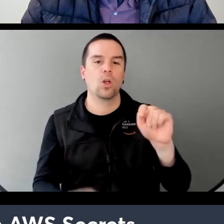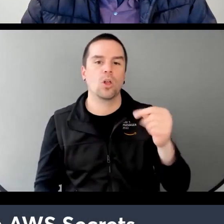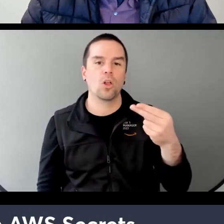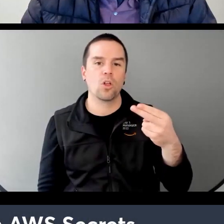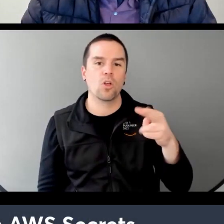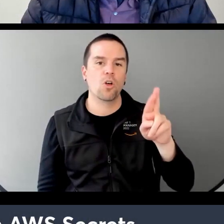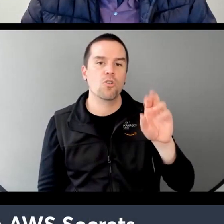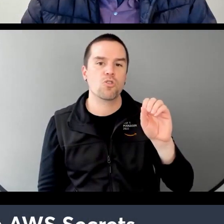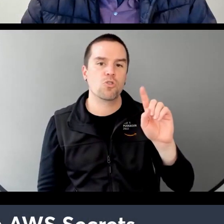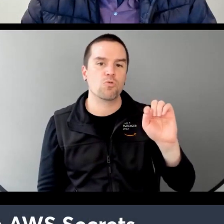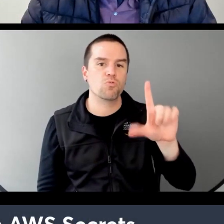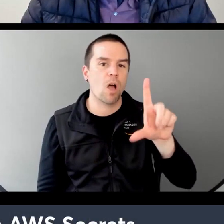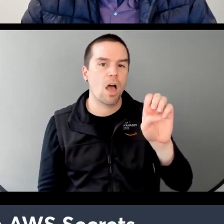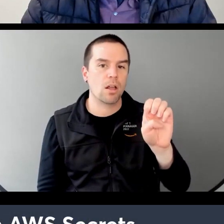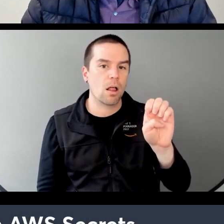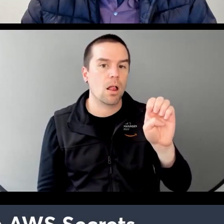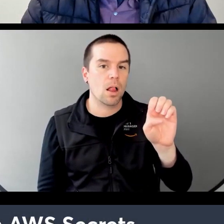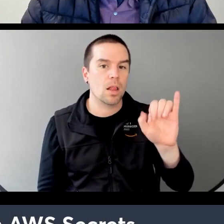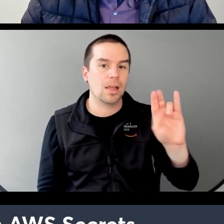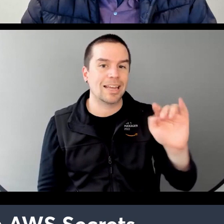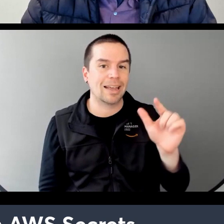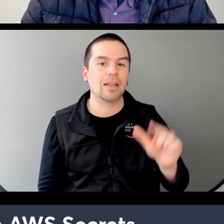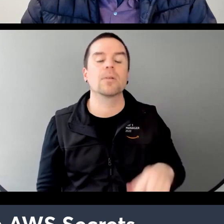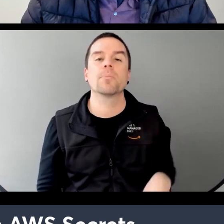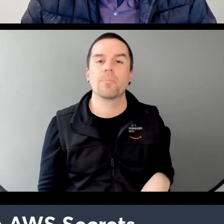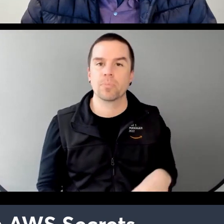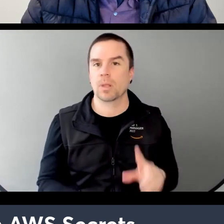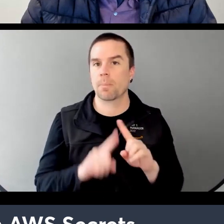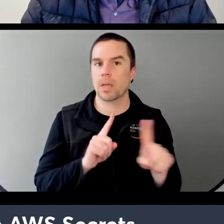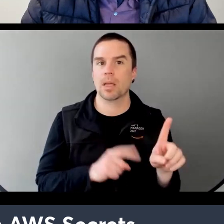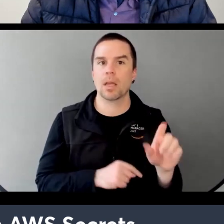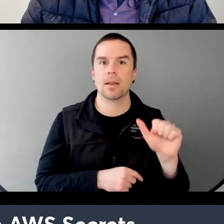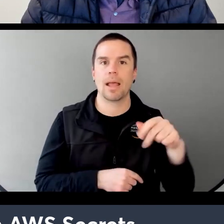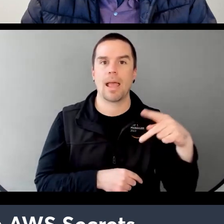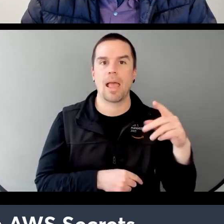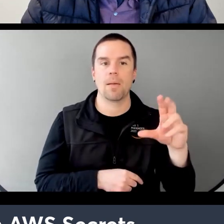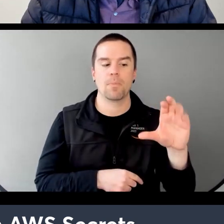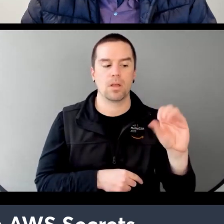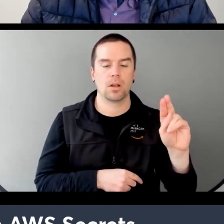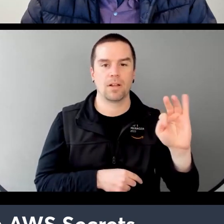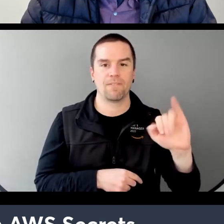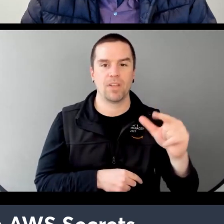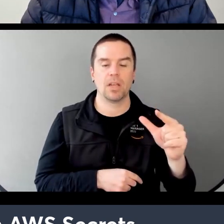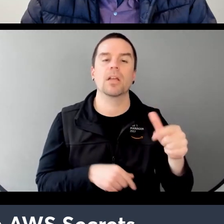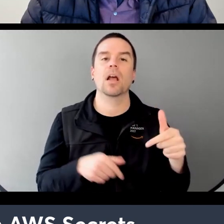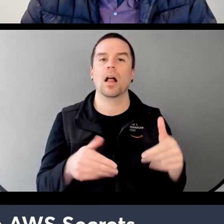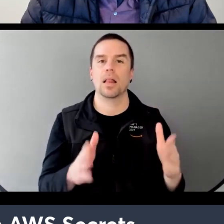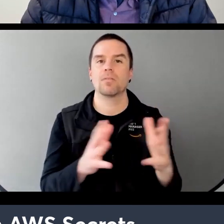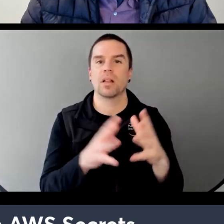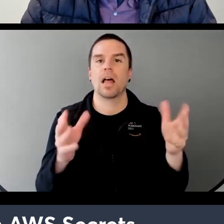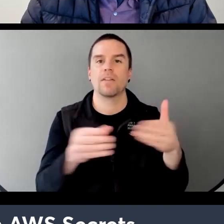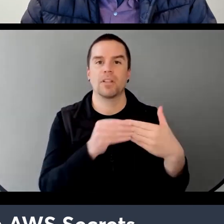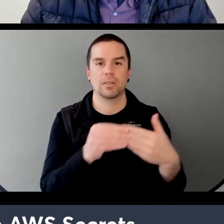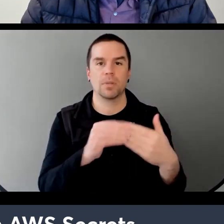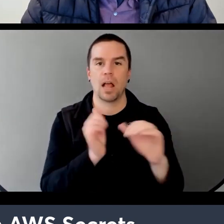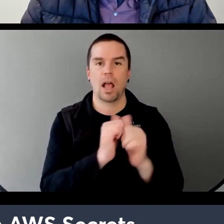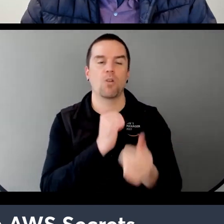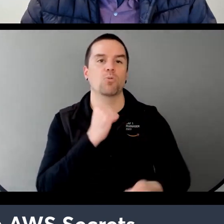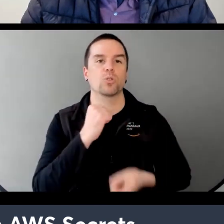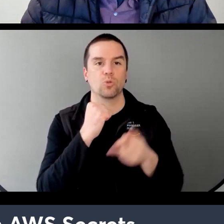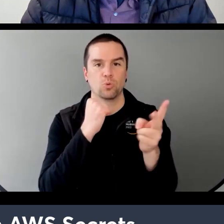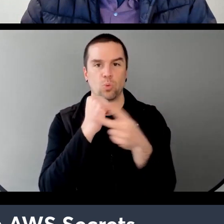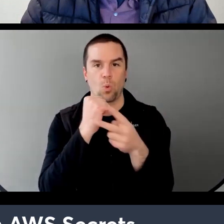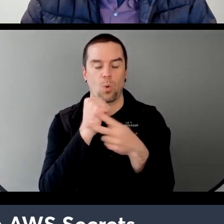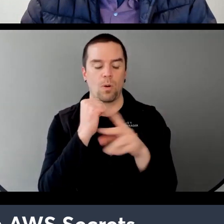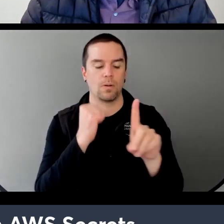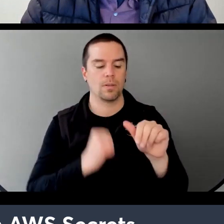because of that, AppConfig offers a lot of flexibility with how you can store that data as a configuration source.